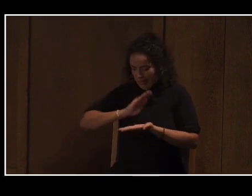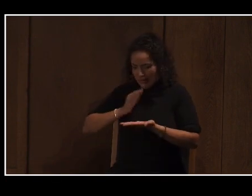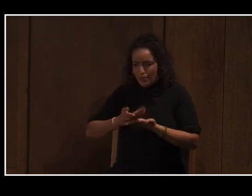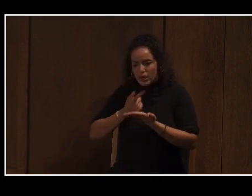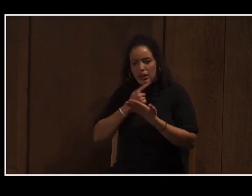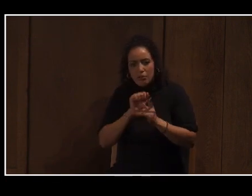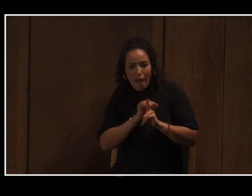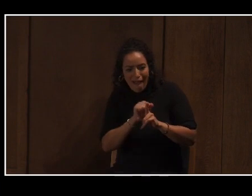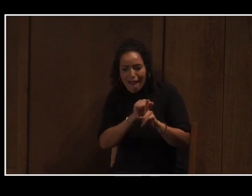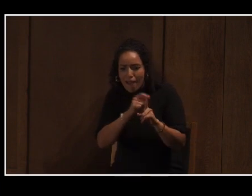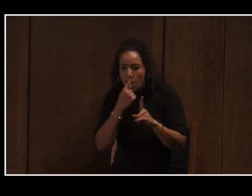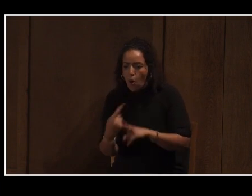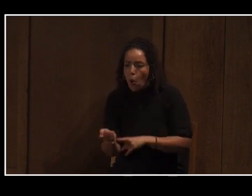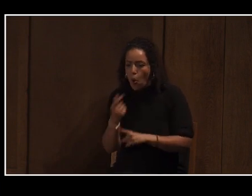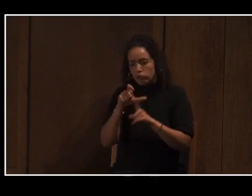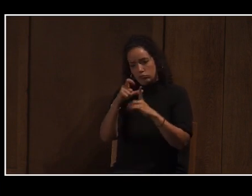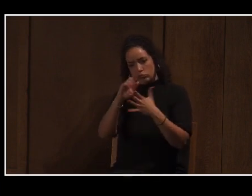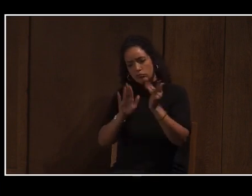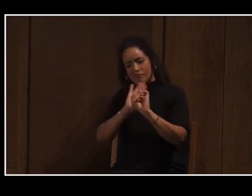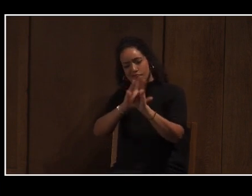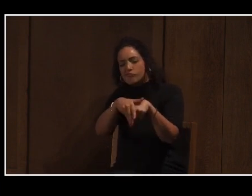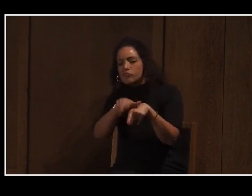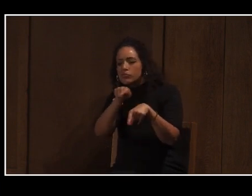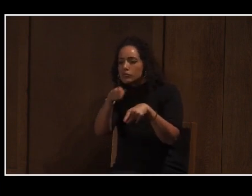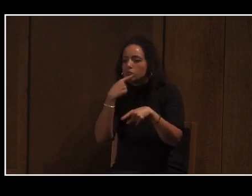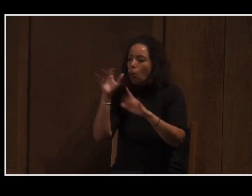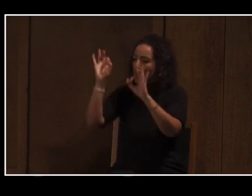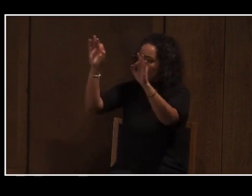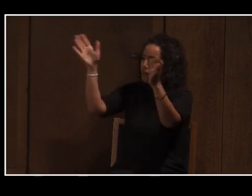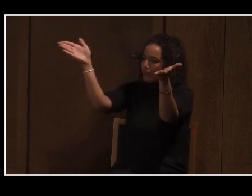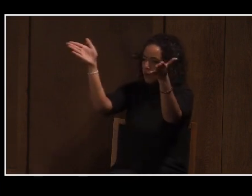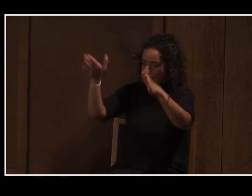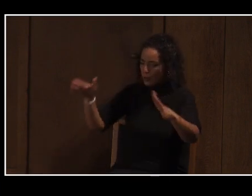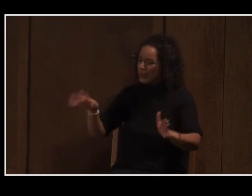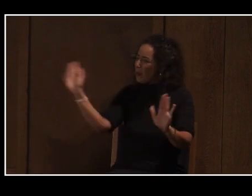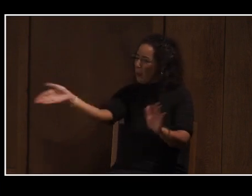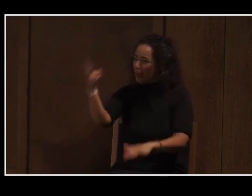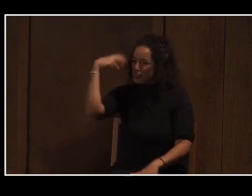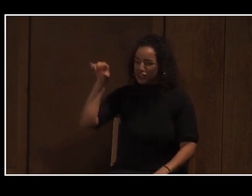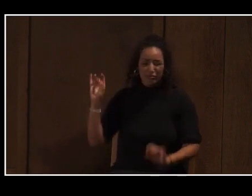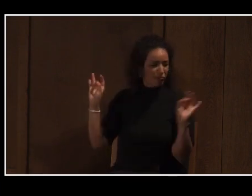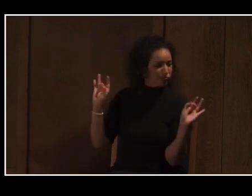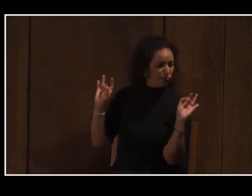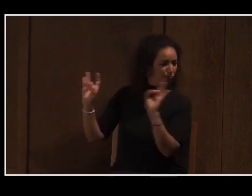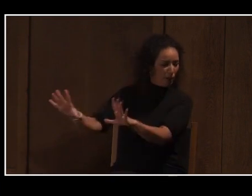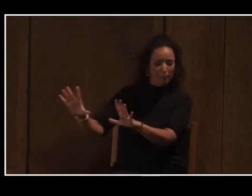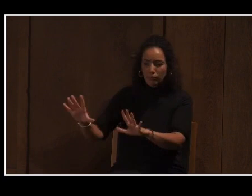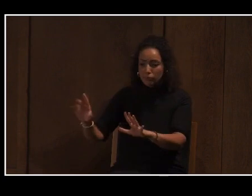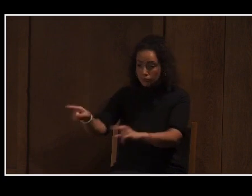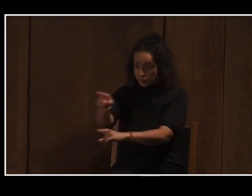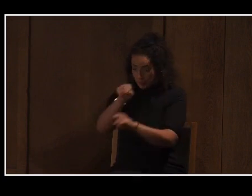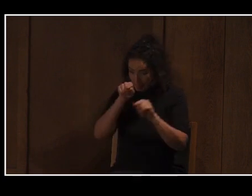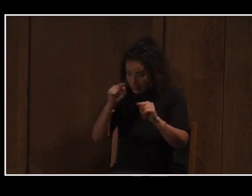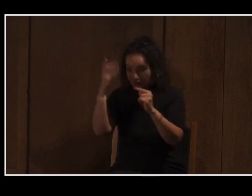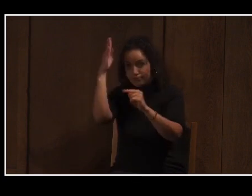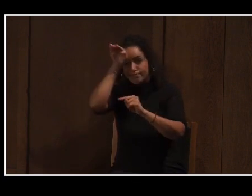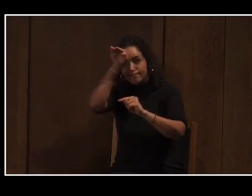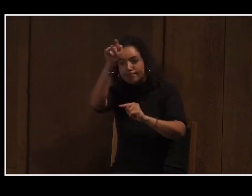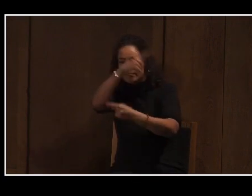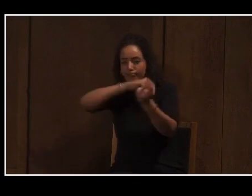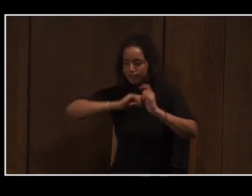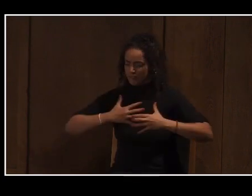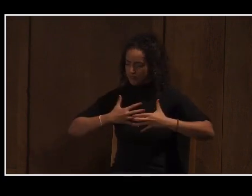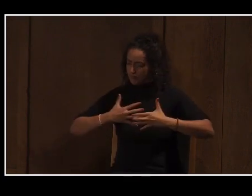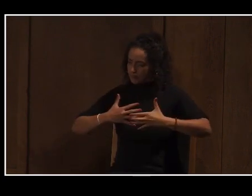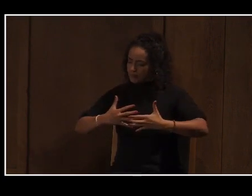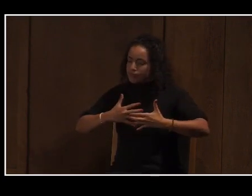ableist imagination of so-called perfect bodies and all of that shit, but one where we breathe and live in accountable freedom and